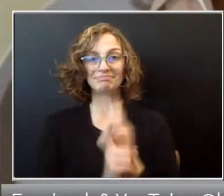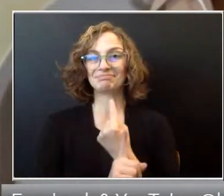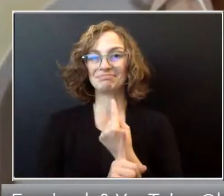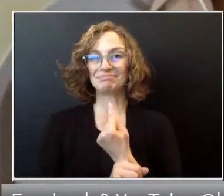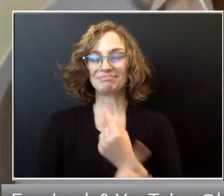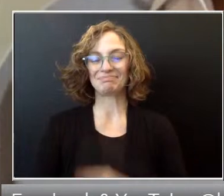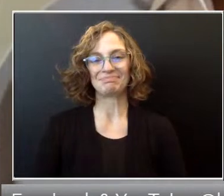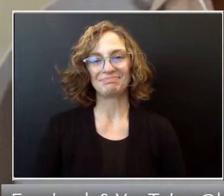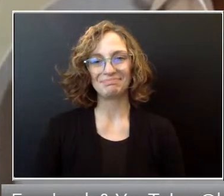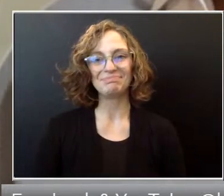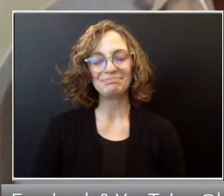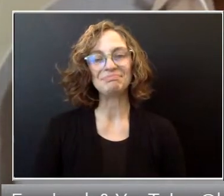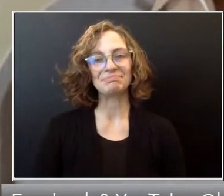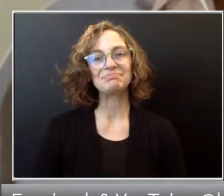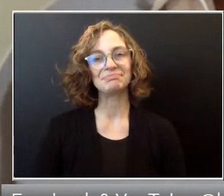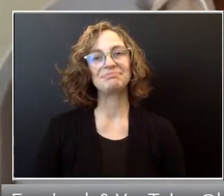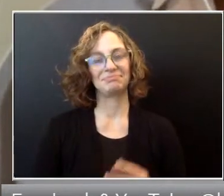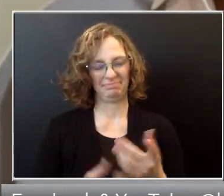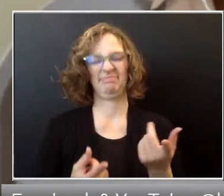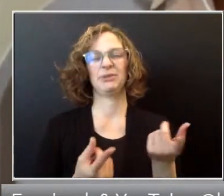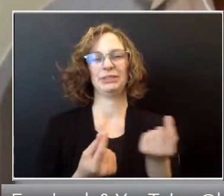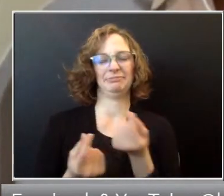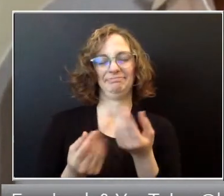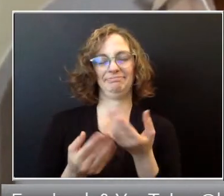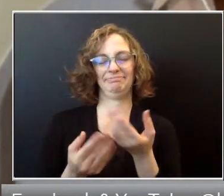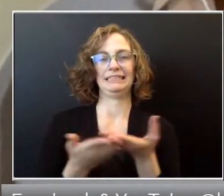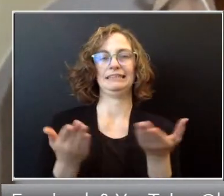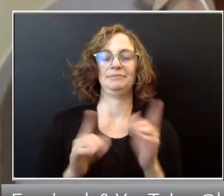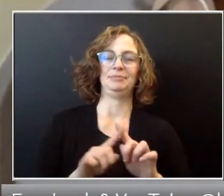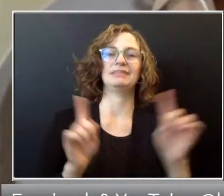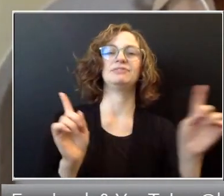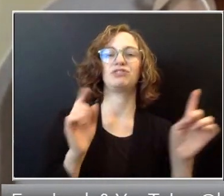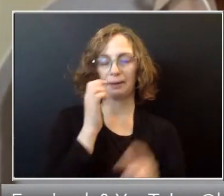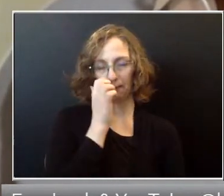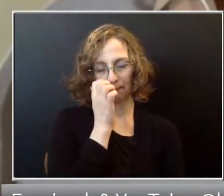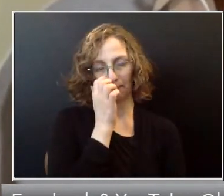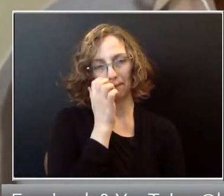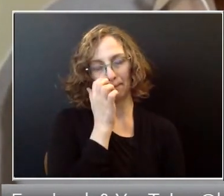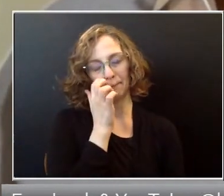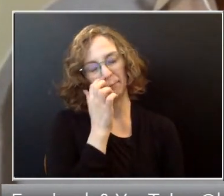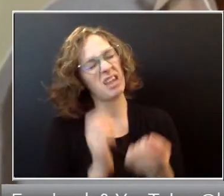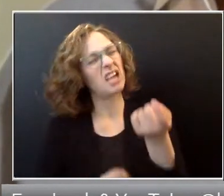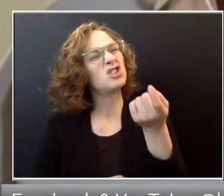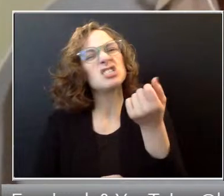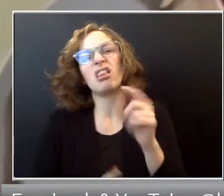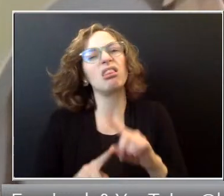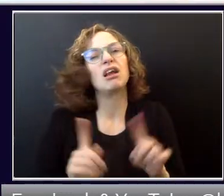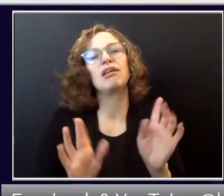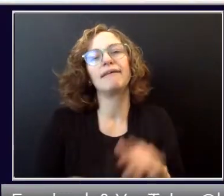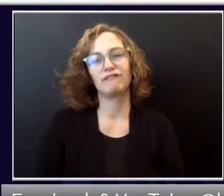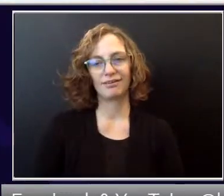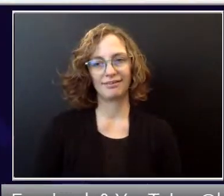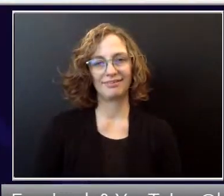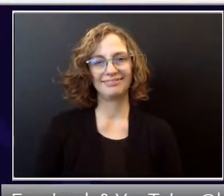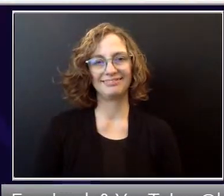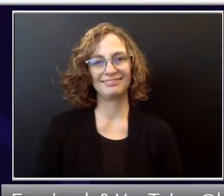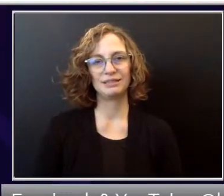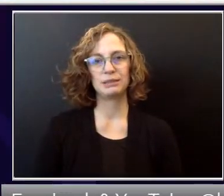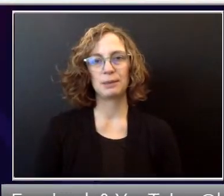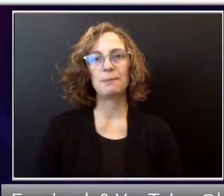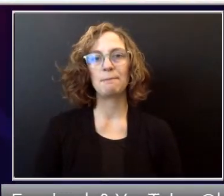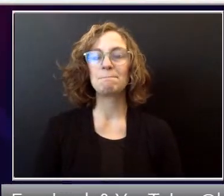route, doing things a little bit different. Sure. Shipping just a little different. Yeah. But it went